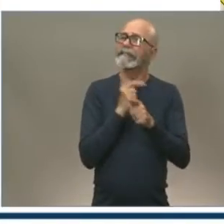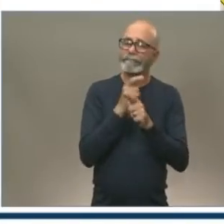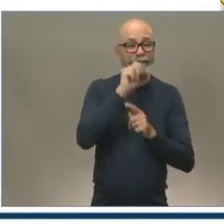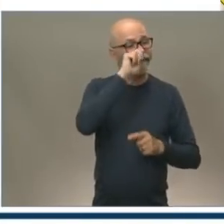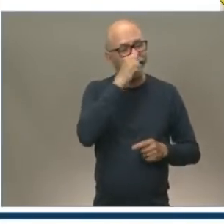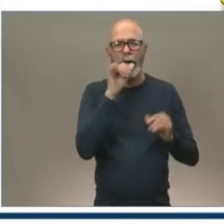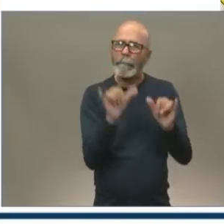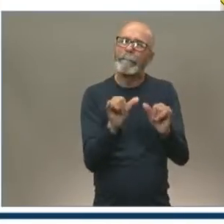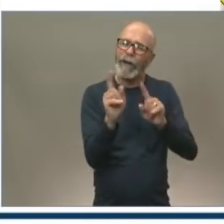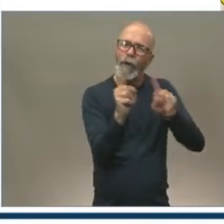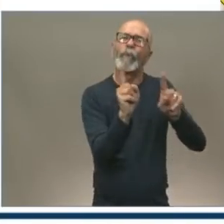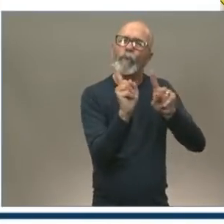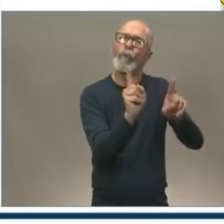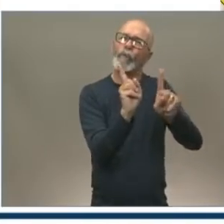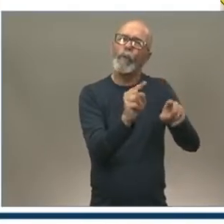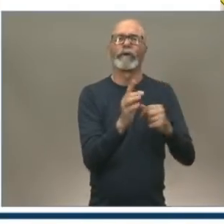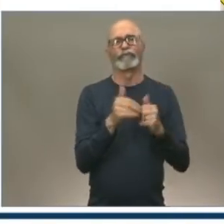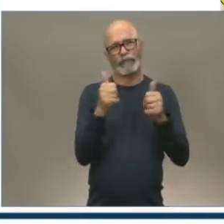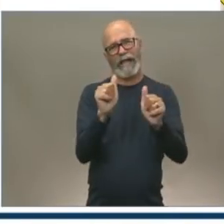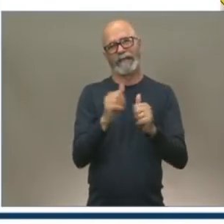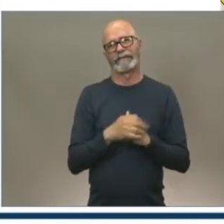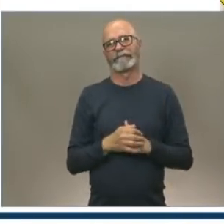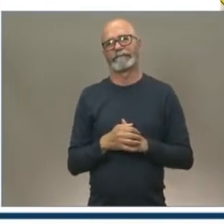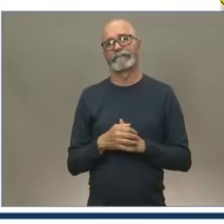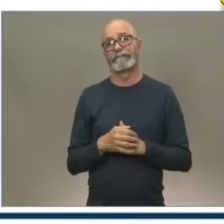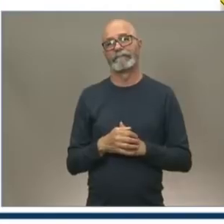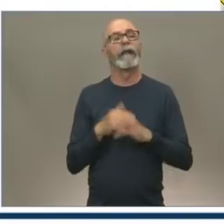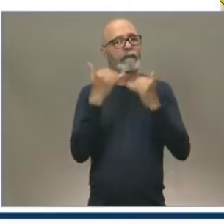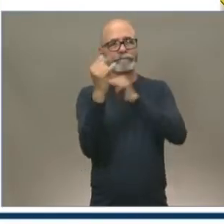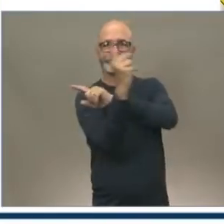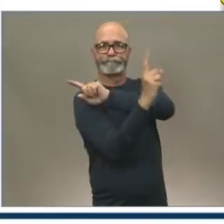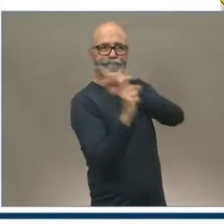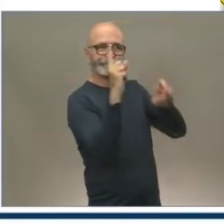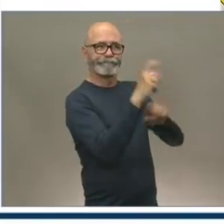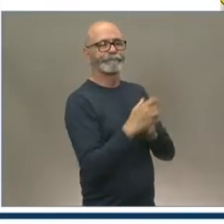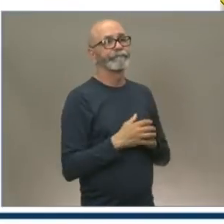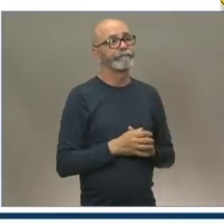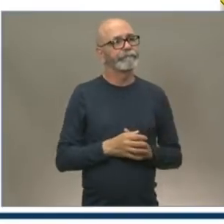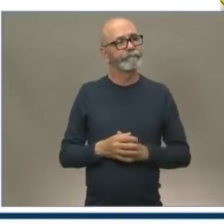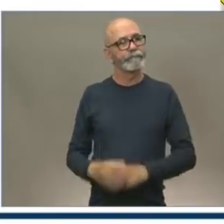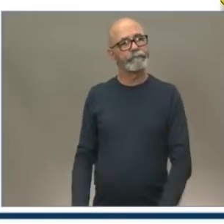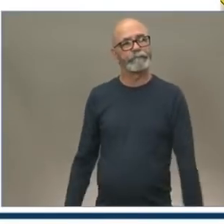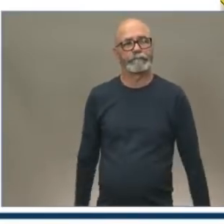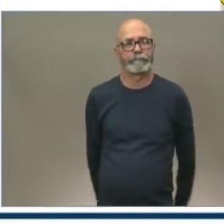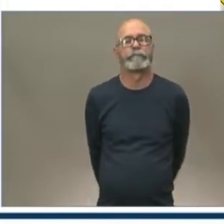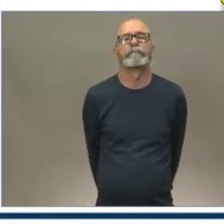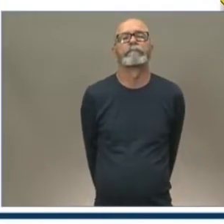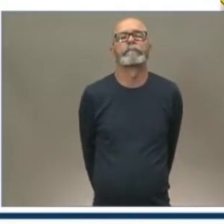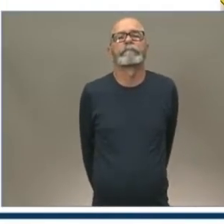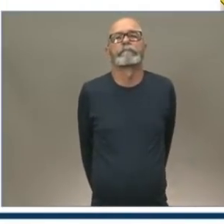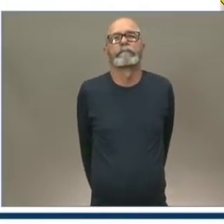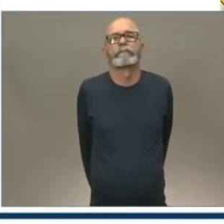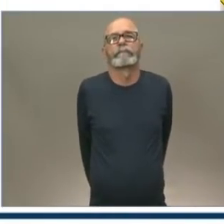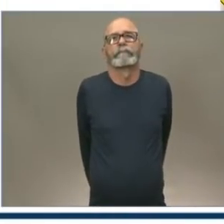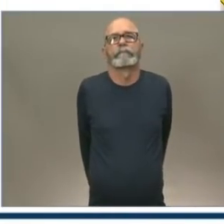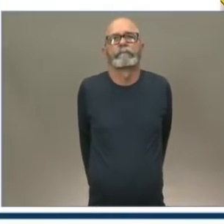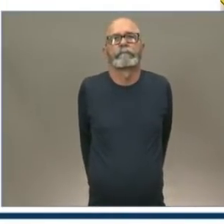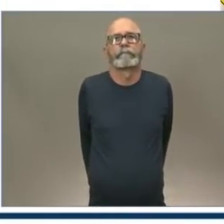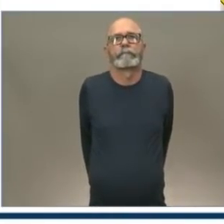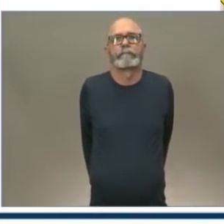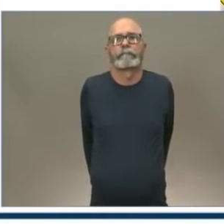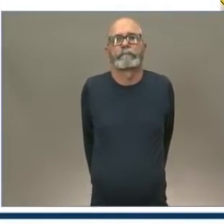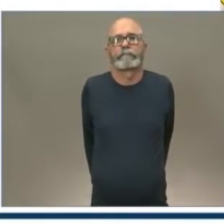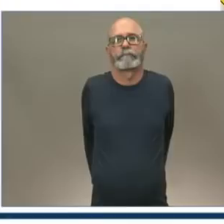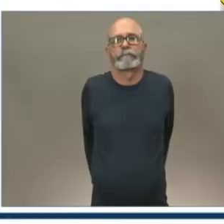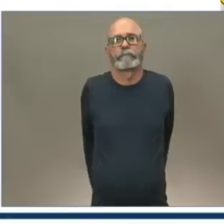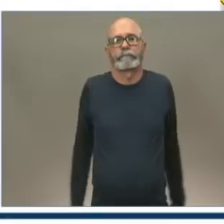We will now take one question and one follow-up from media in the amount of time we have for today. And we will begin with Shayna Luck,